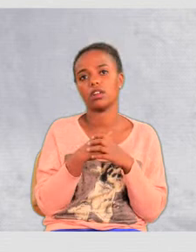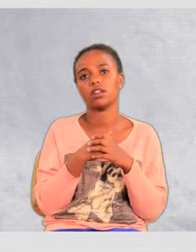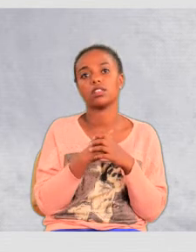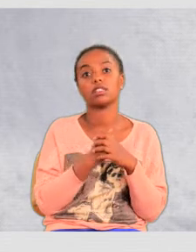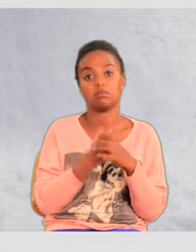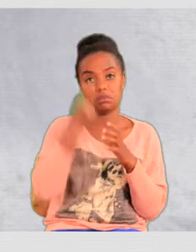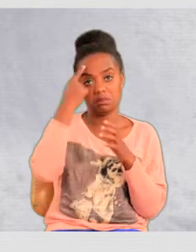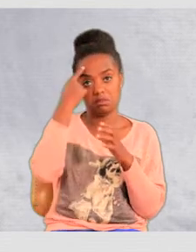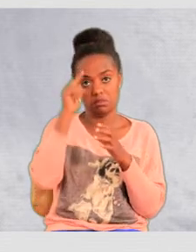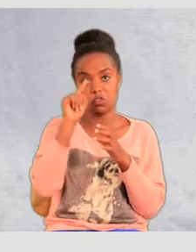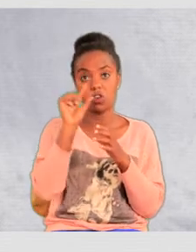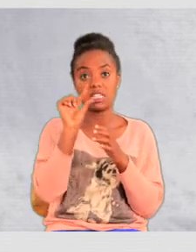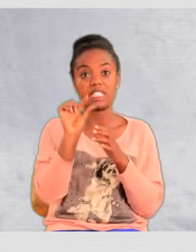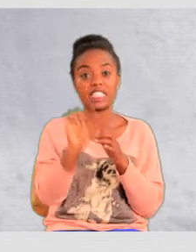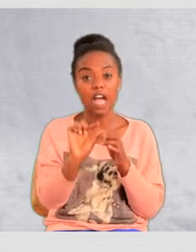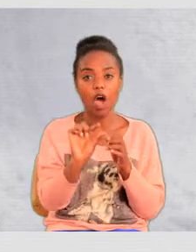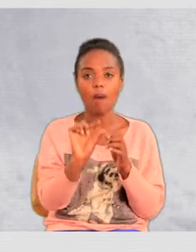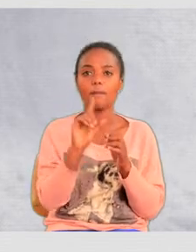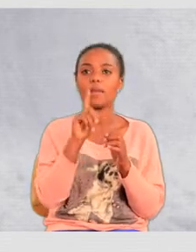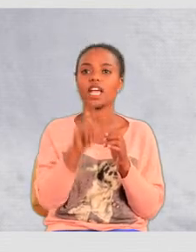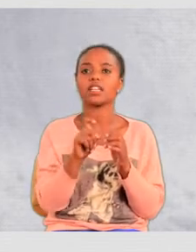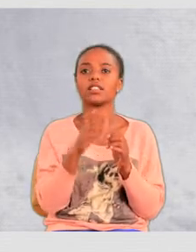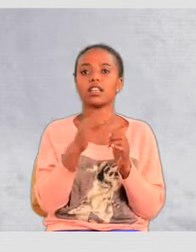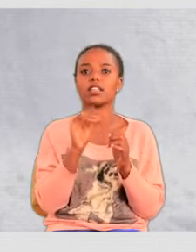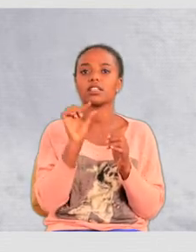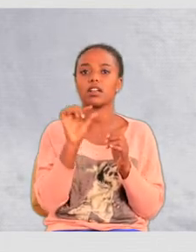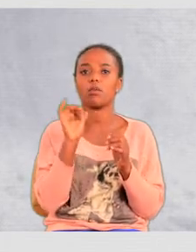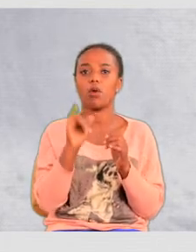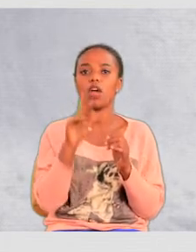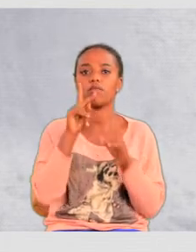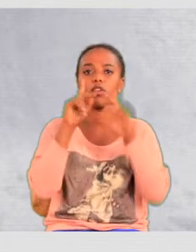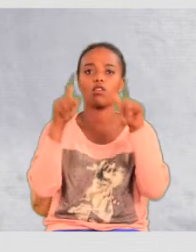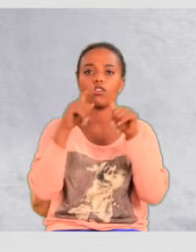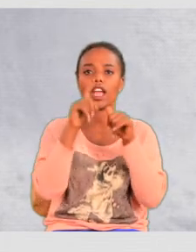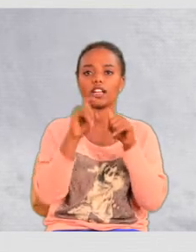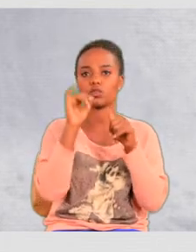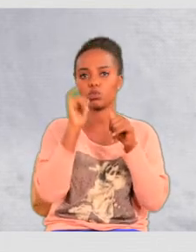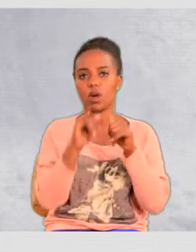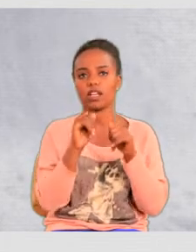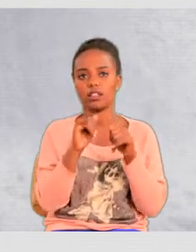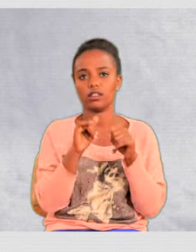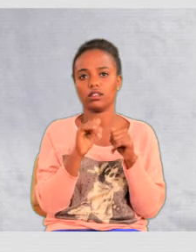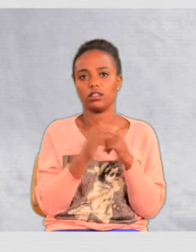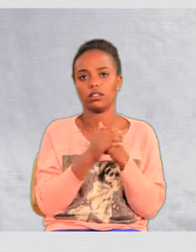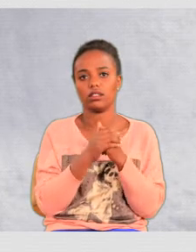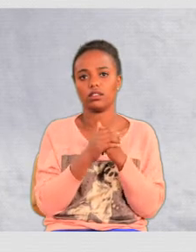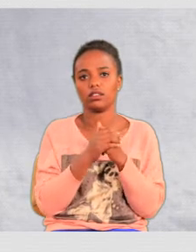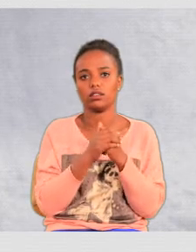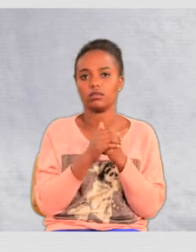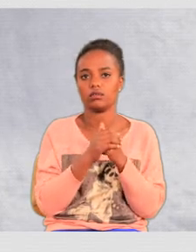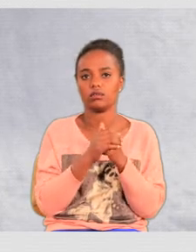for some x, for all y, p of x, y. What does this mean?